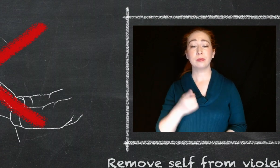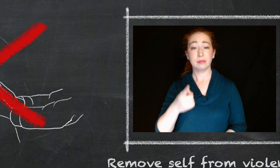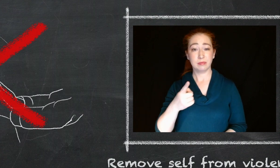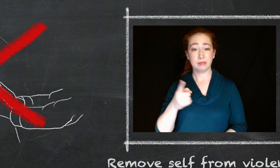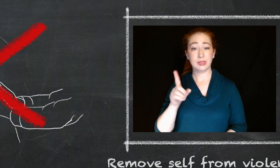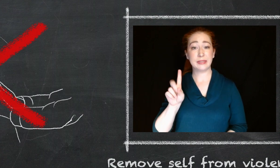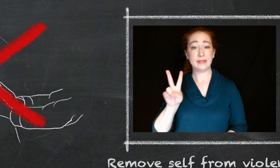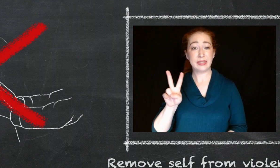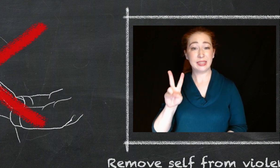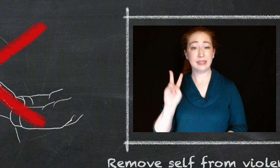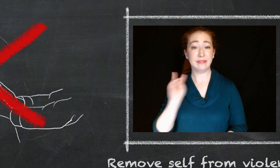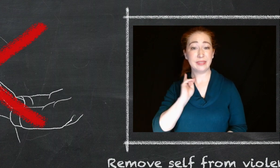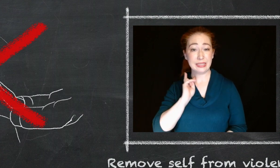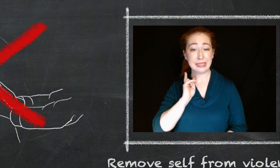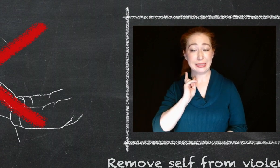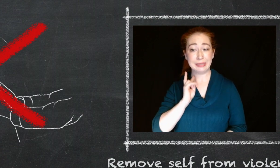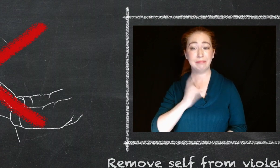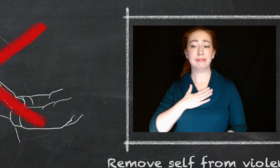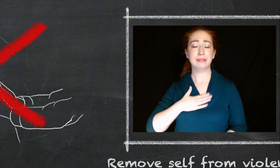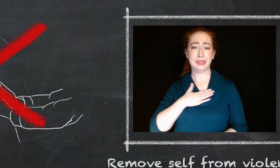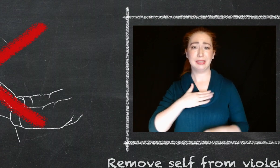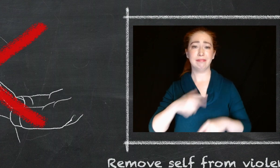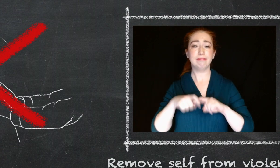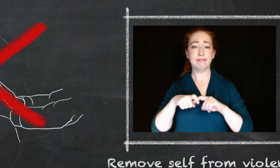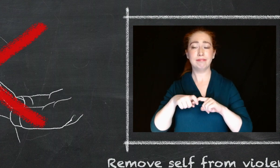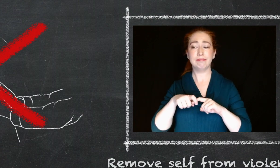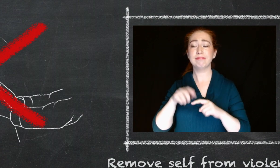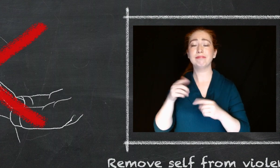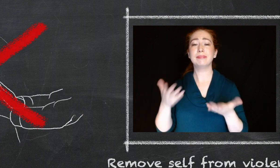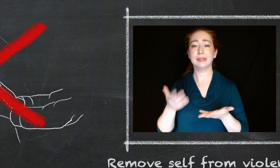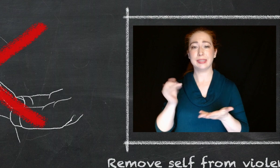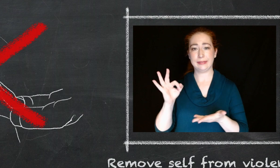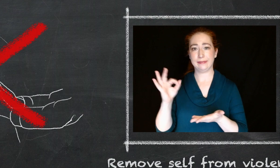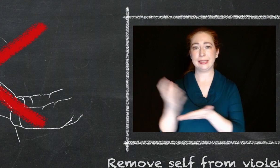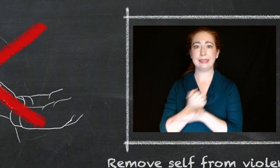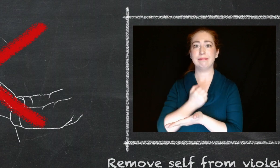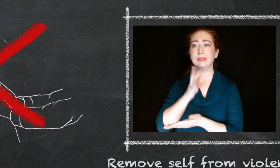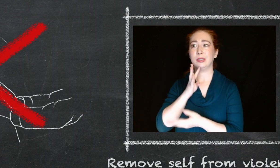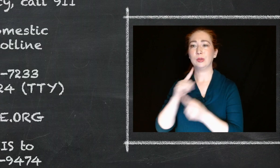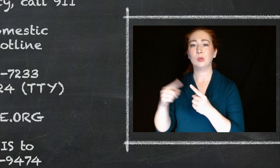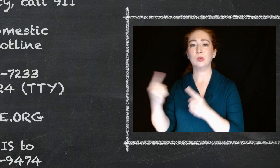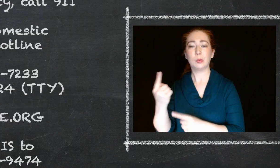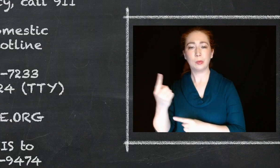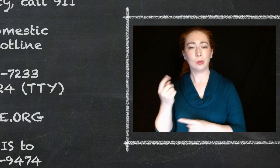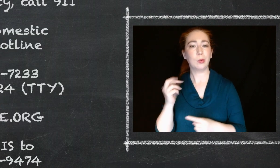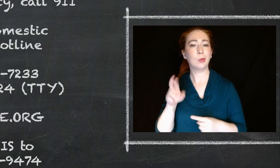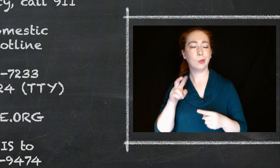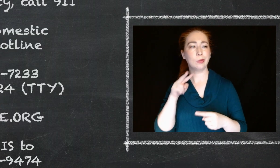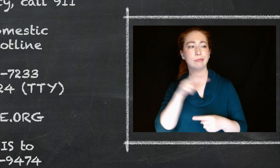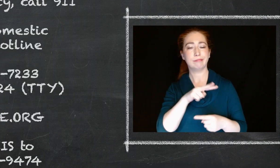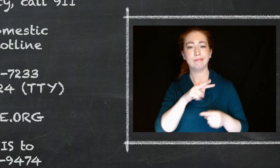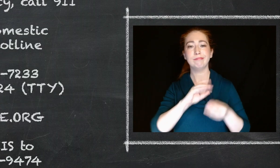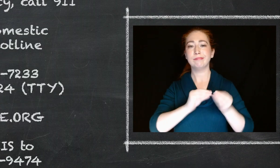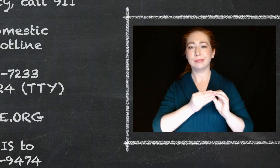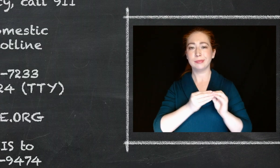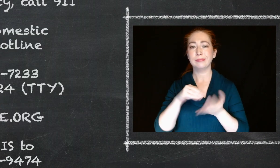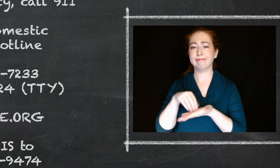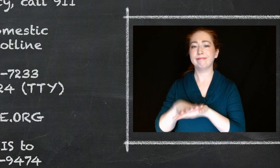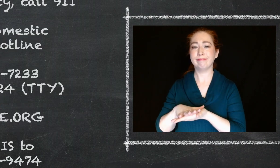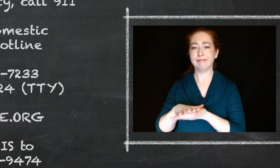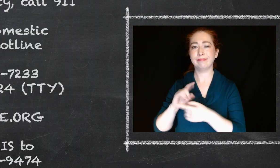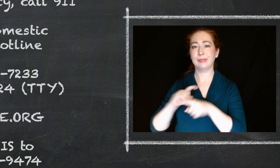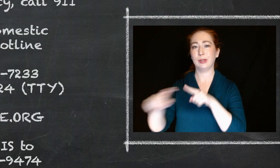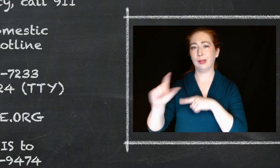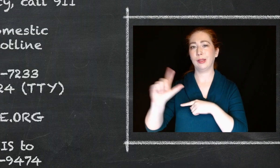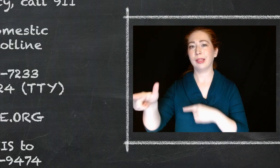violent environments and relationships, though that is easier said than done, and doing so may require help.